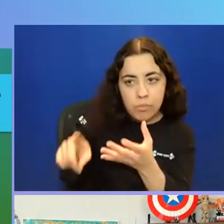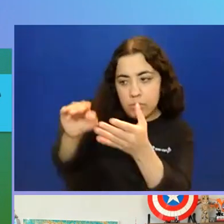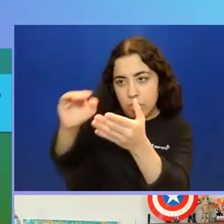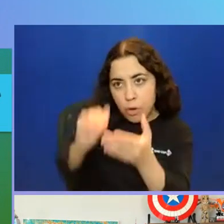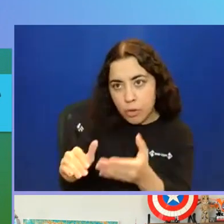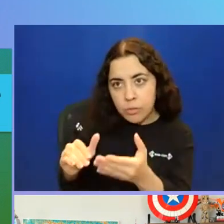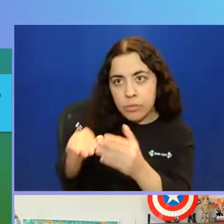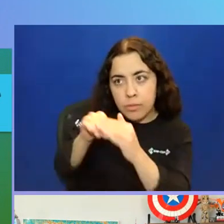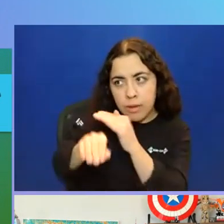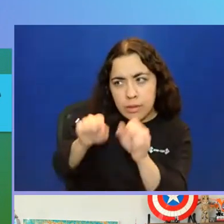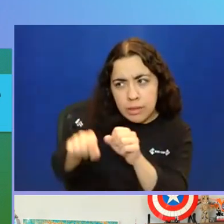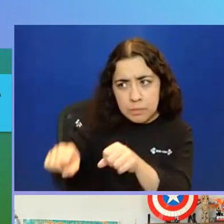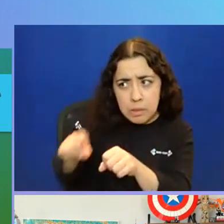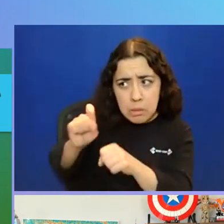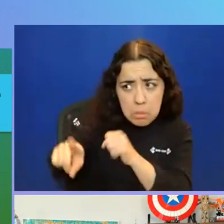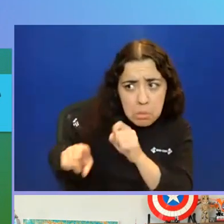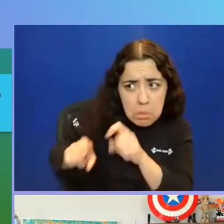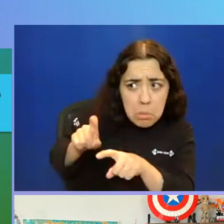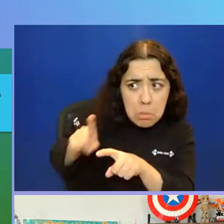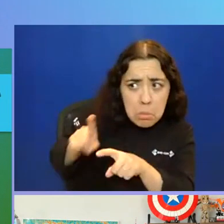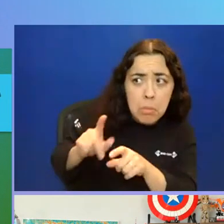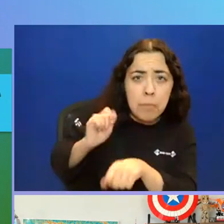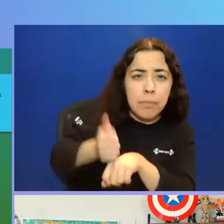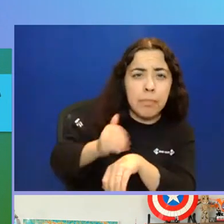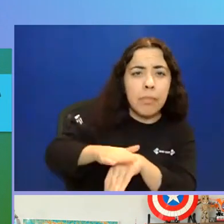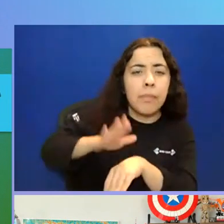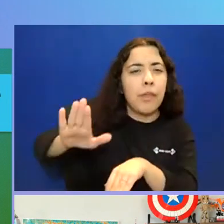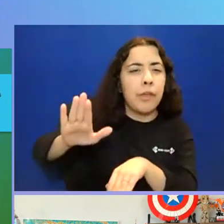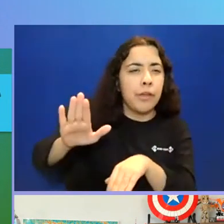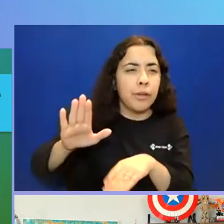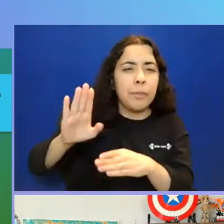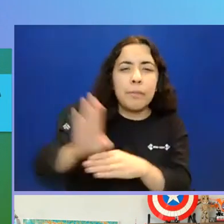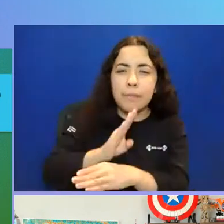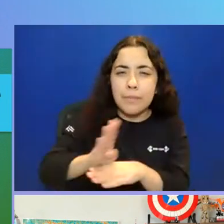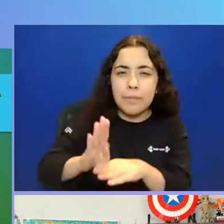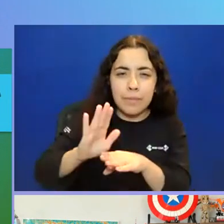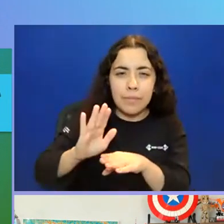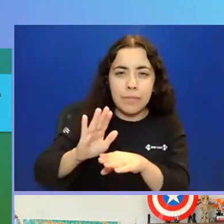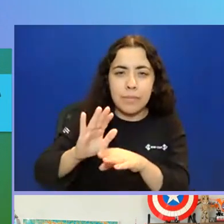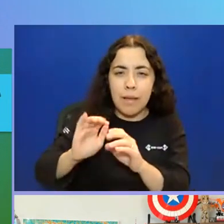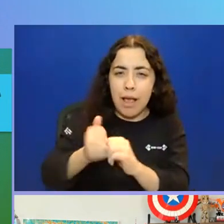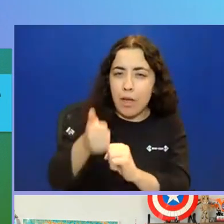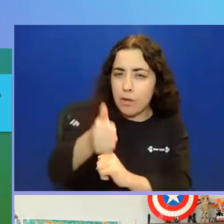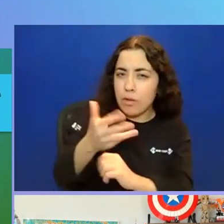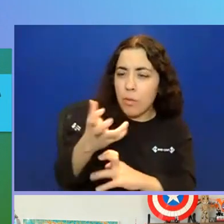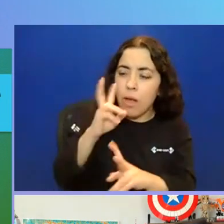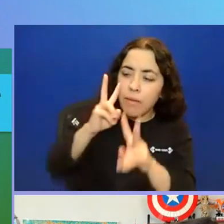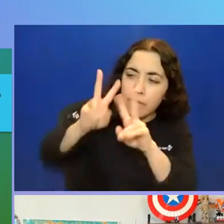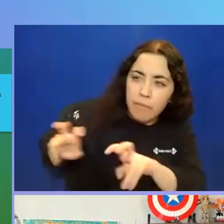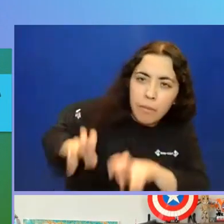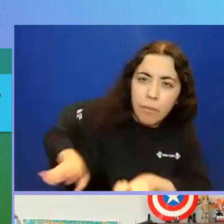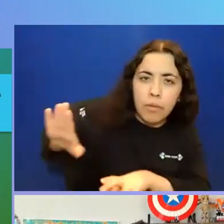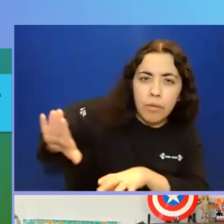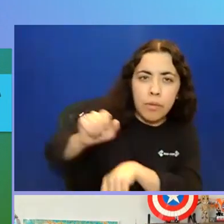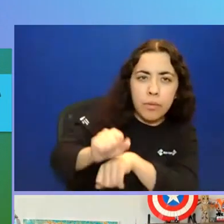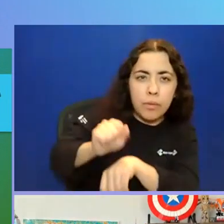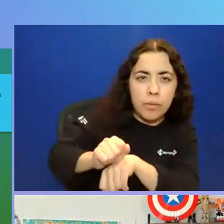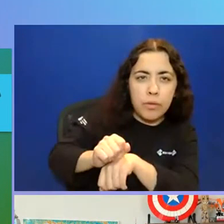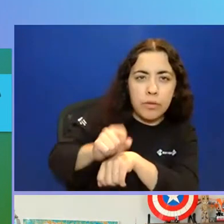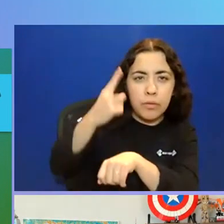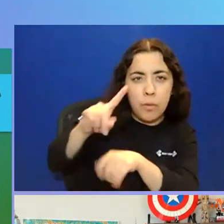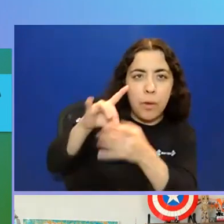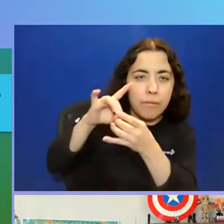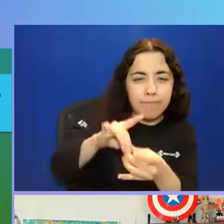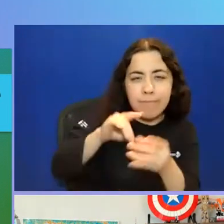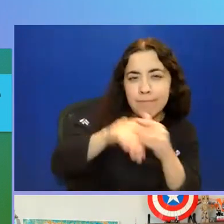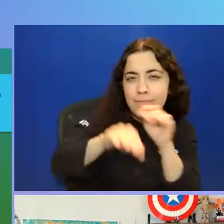based upon how that supplier, that business problem is being evaluated. The next one here is contracts,